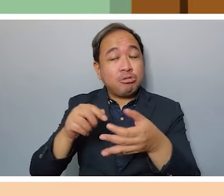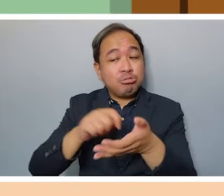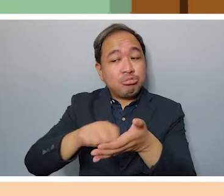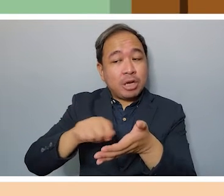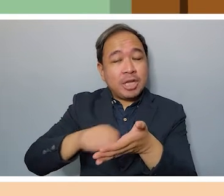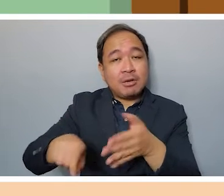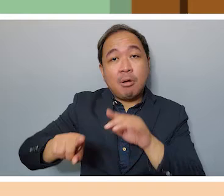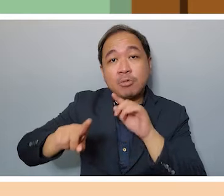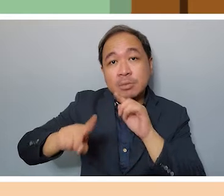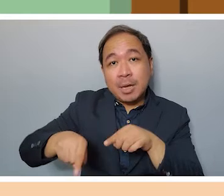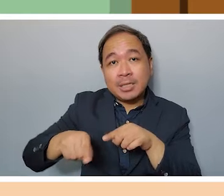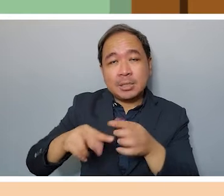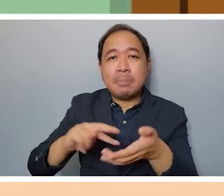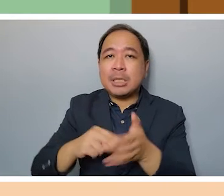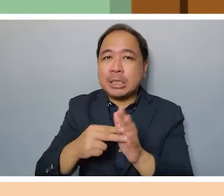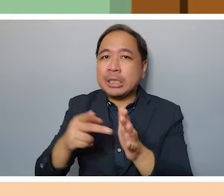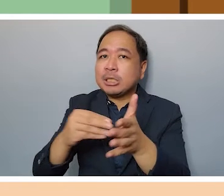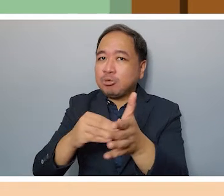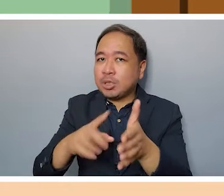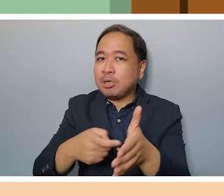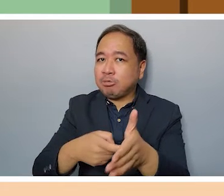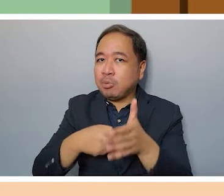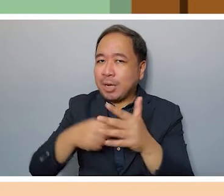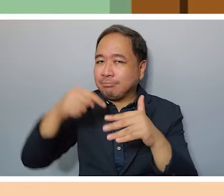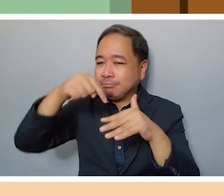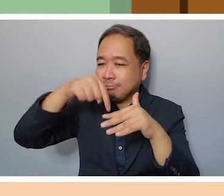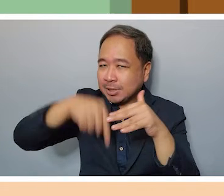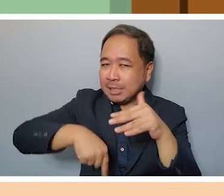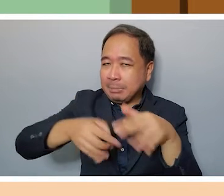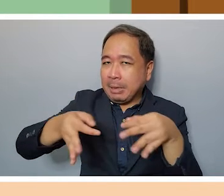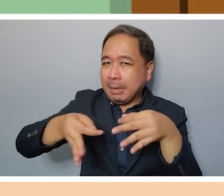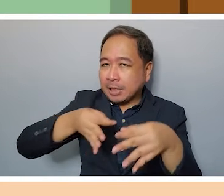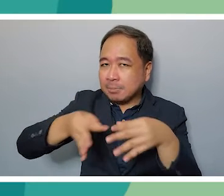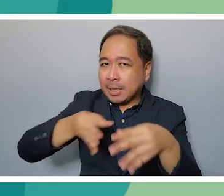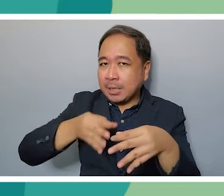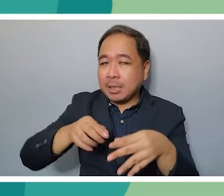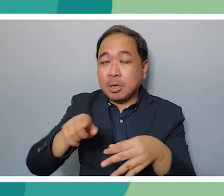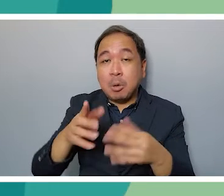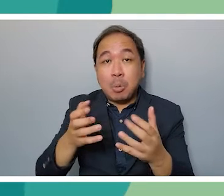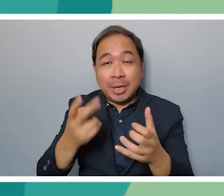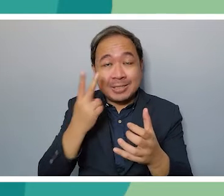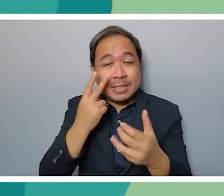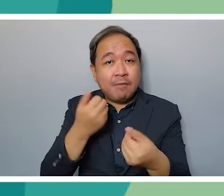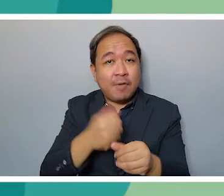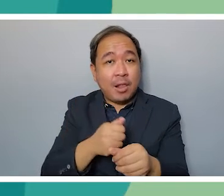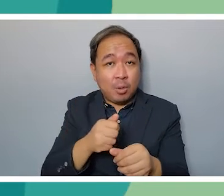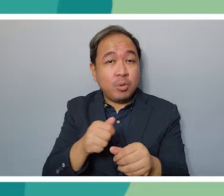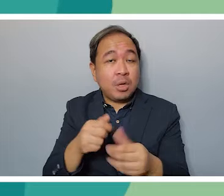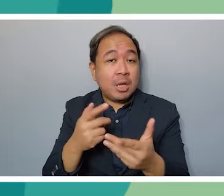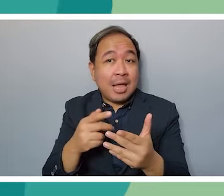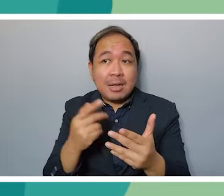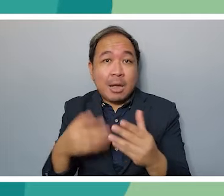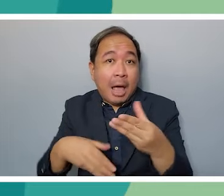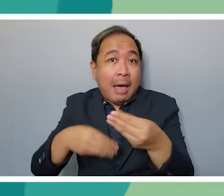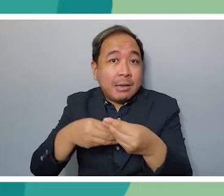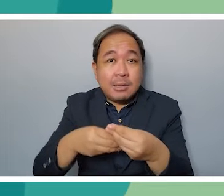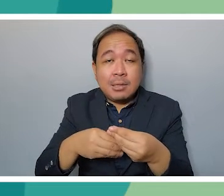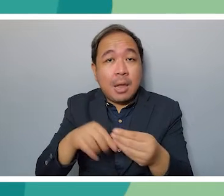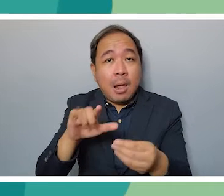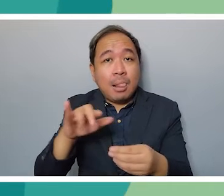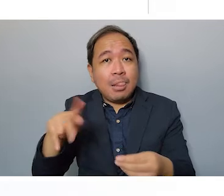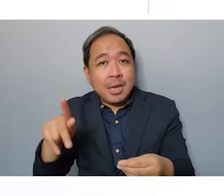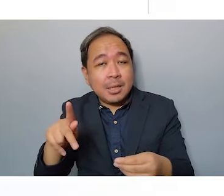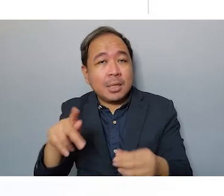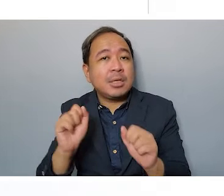Written response questions require students to answer in greater detail. If you would like them to format their answers, insert